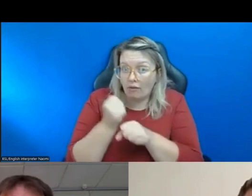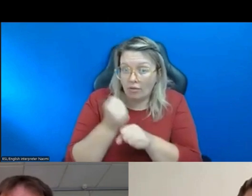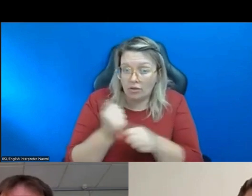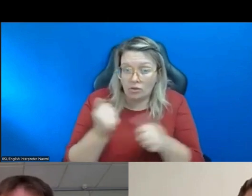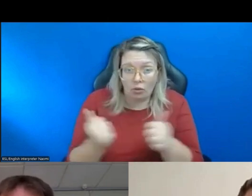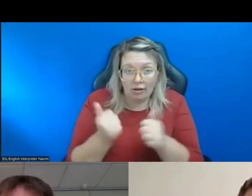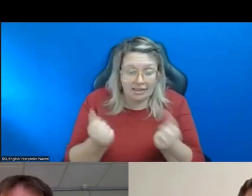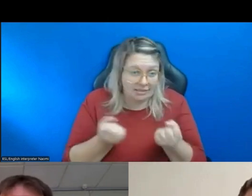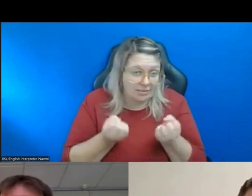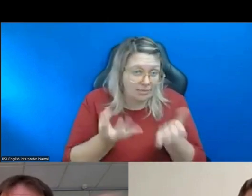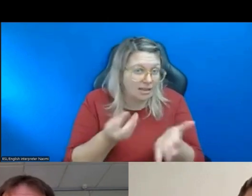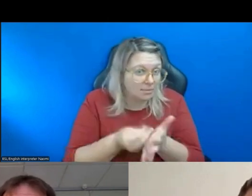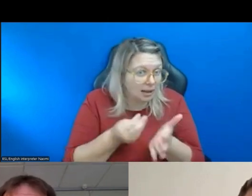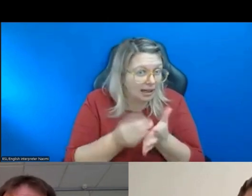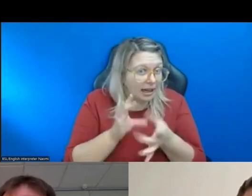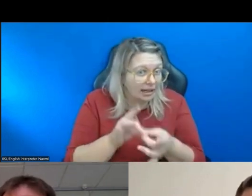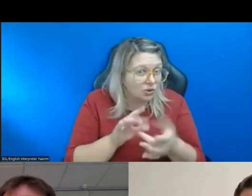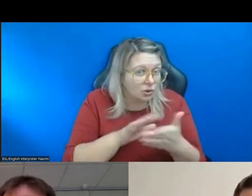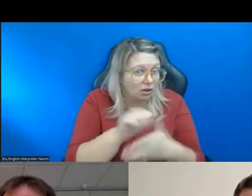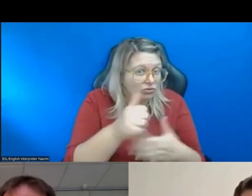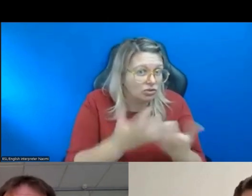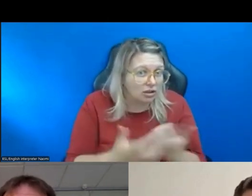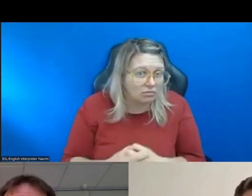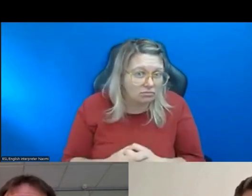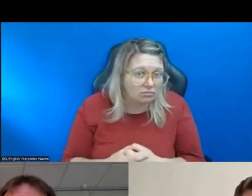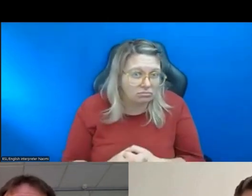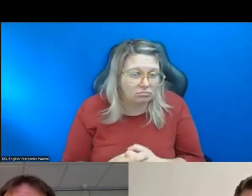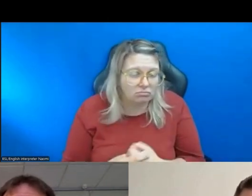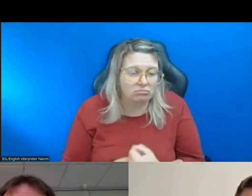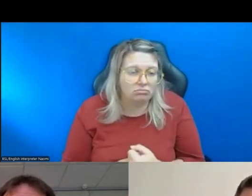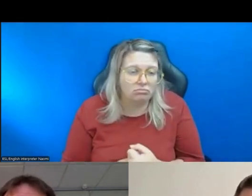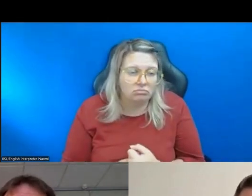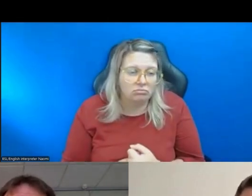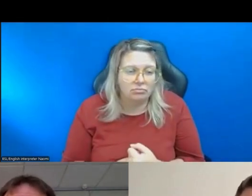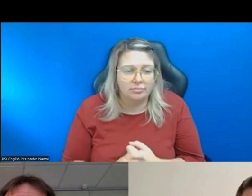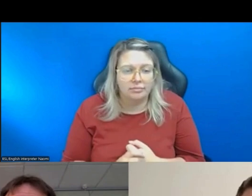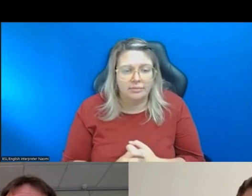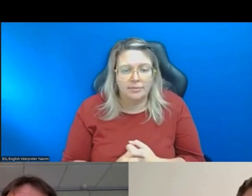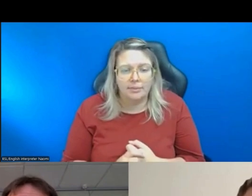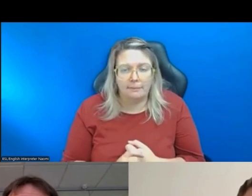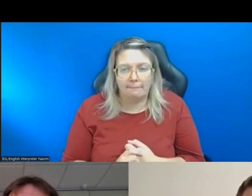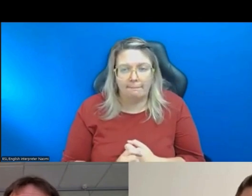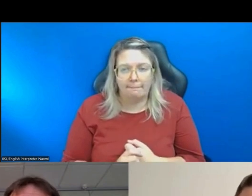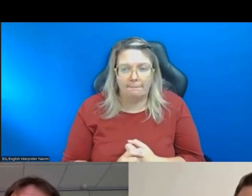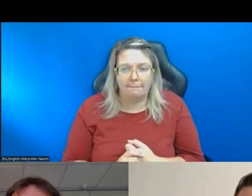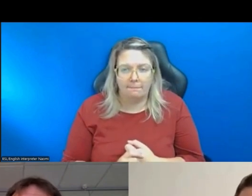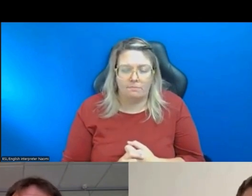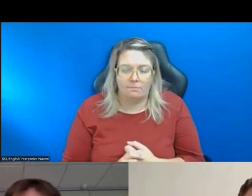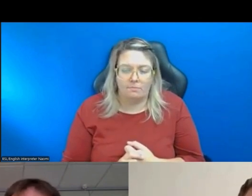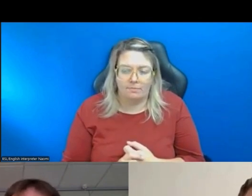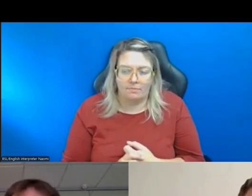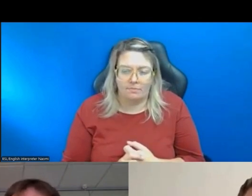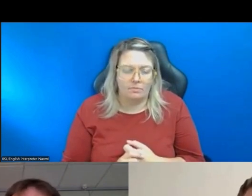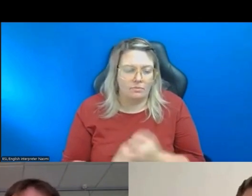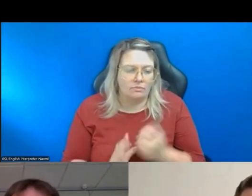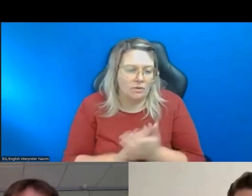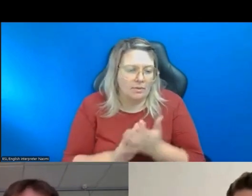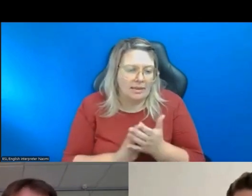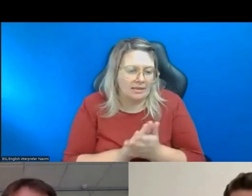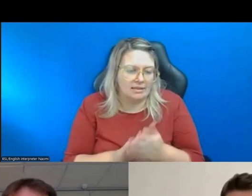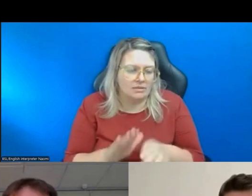spends money on culture. And so we're not in a situation where it's all